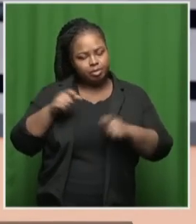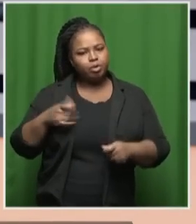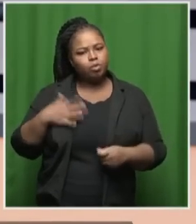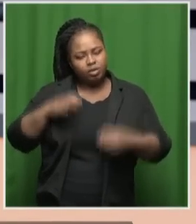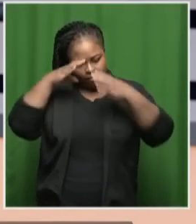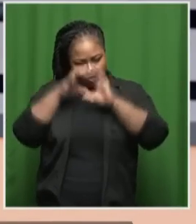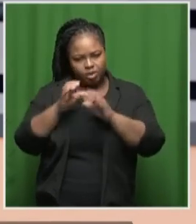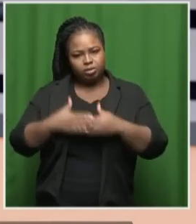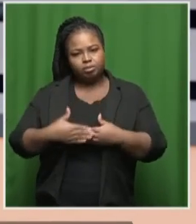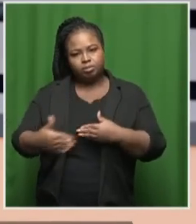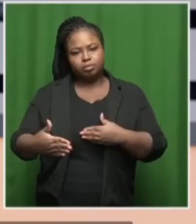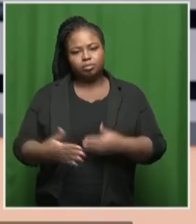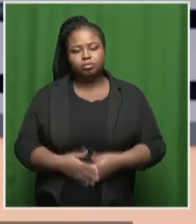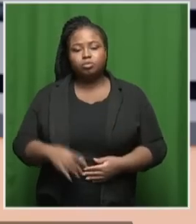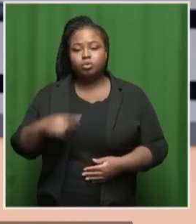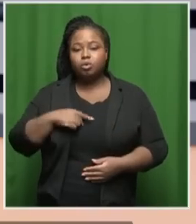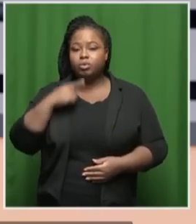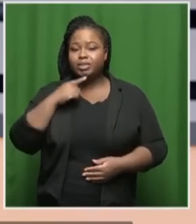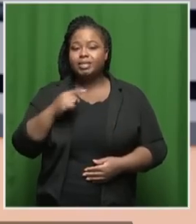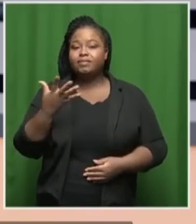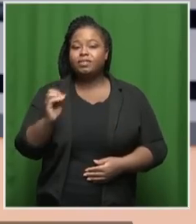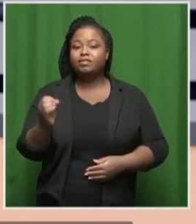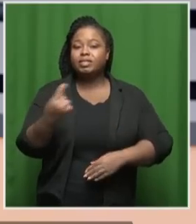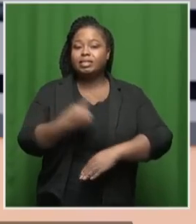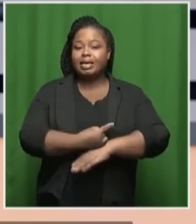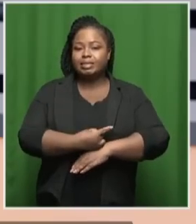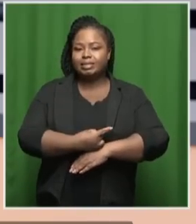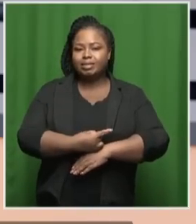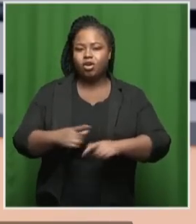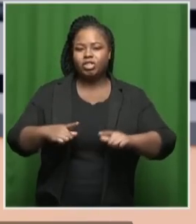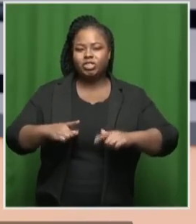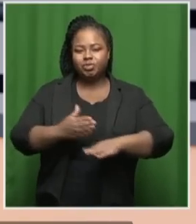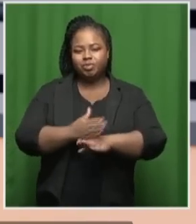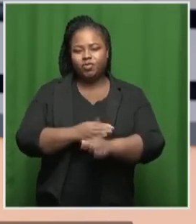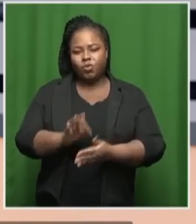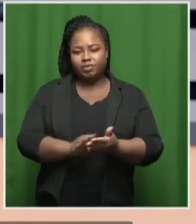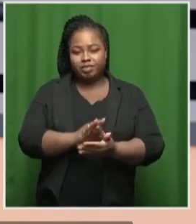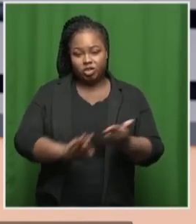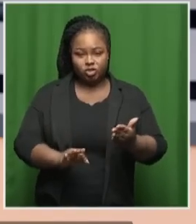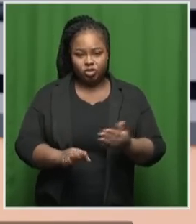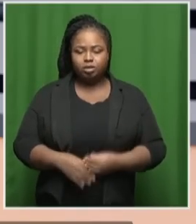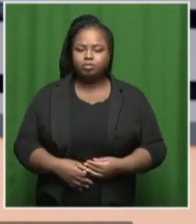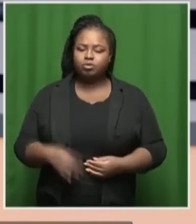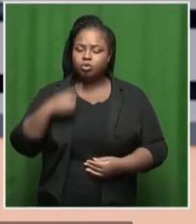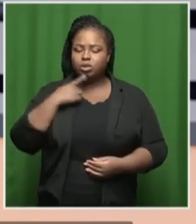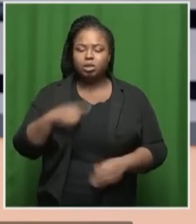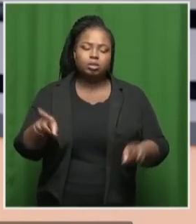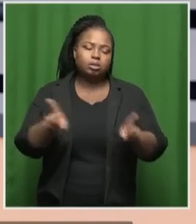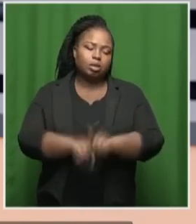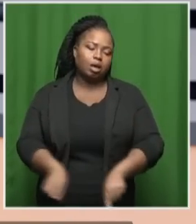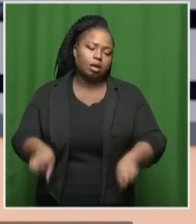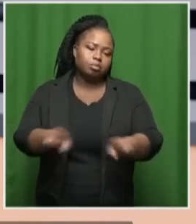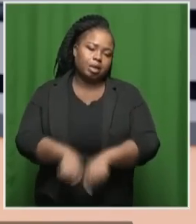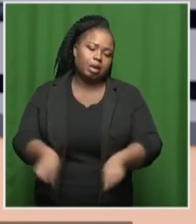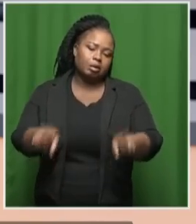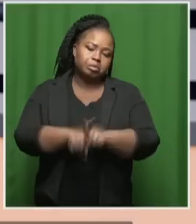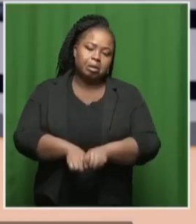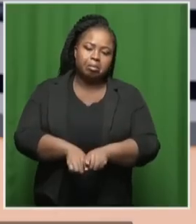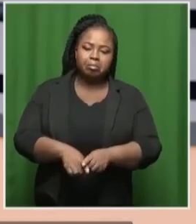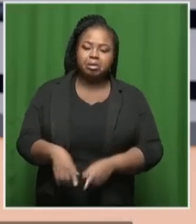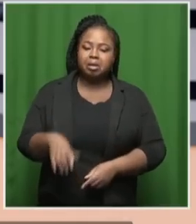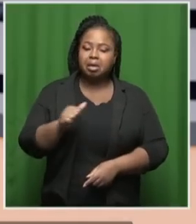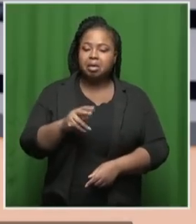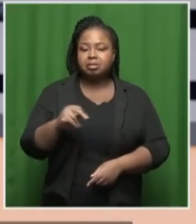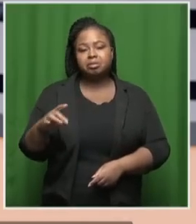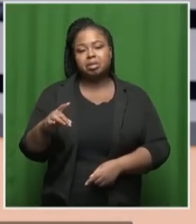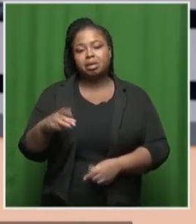to focus on as we sit 50 days before the elections. In your first scenario, you talk about the same old, that the ANC gets its